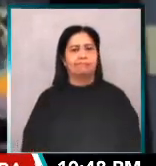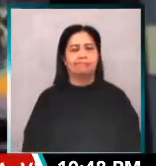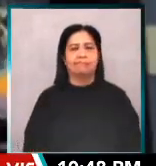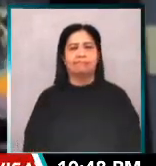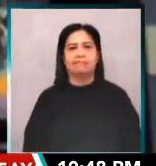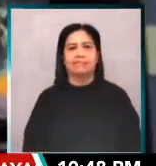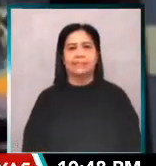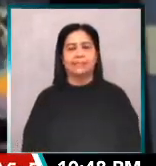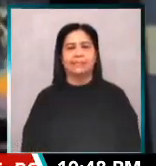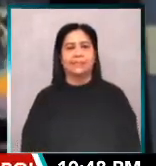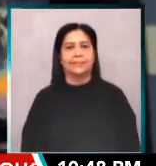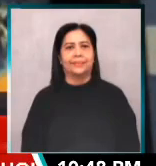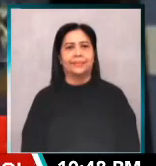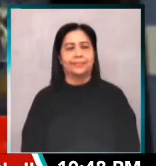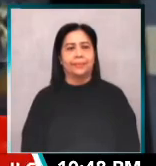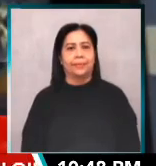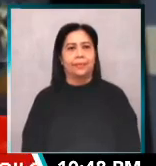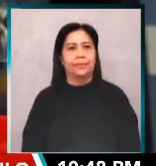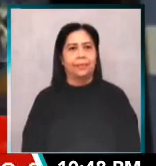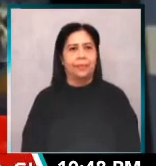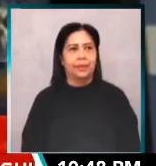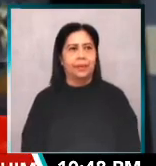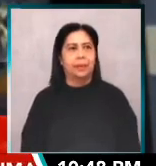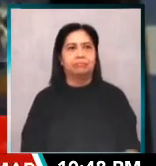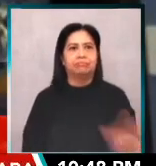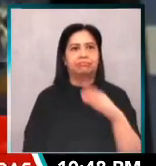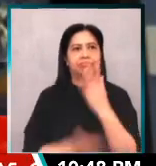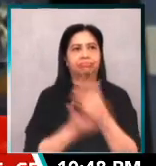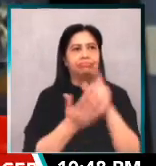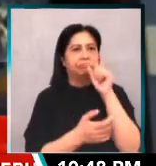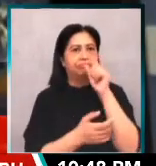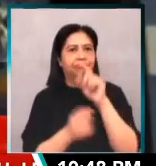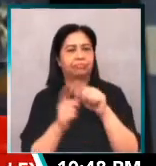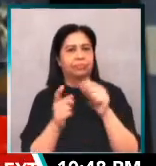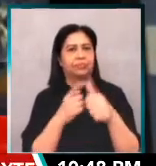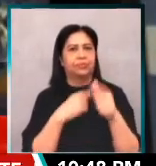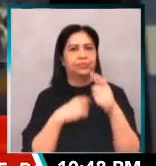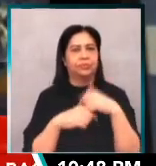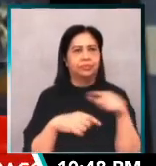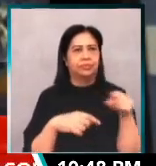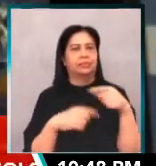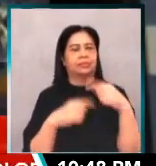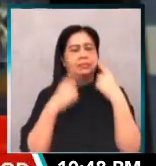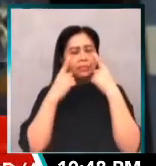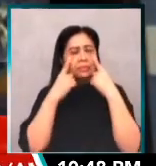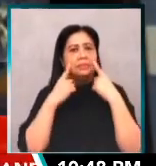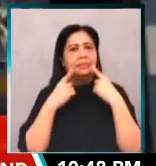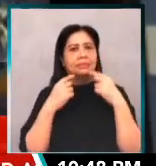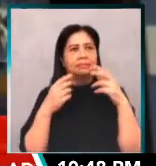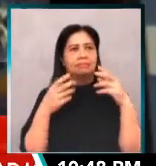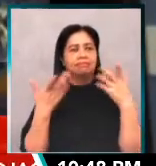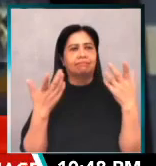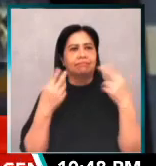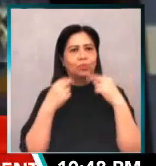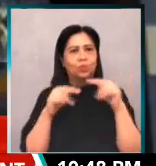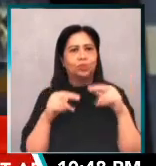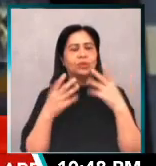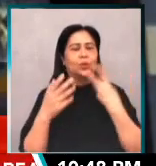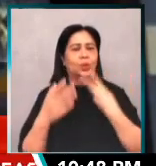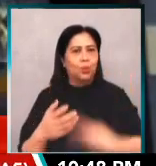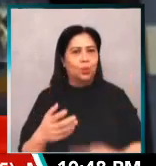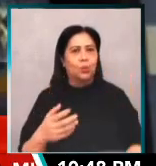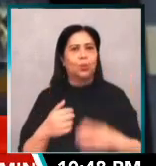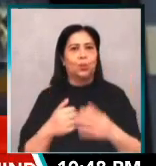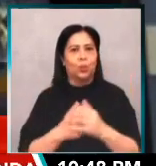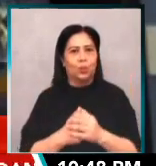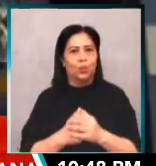You know, I'm seeing tweets of people saying that they burst into tears when they read the news, that they wished that